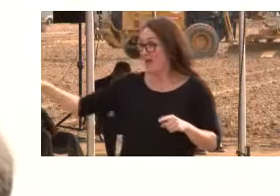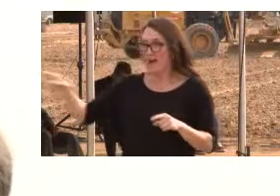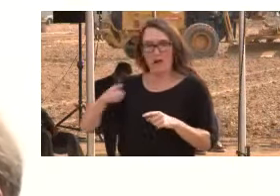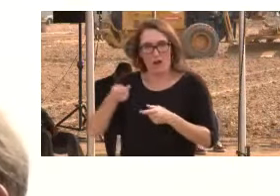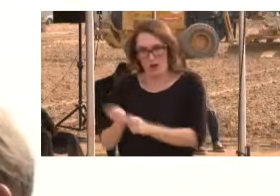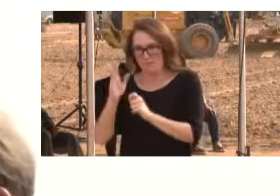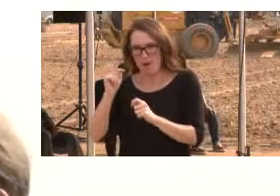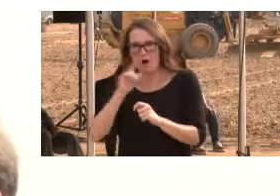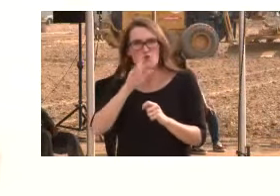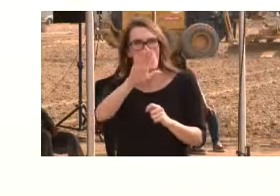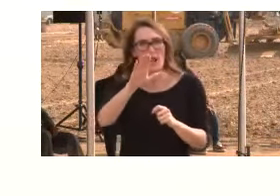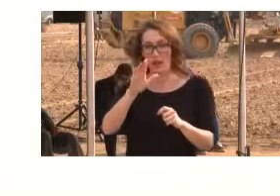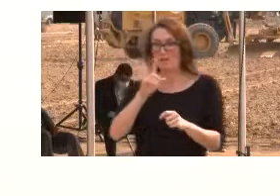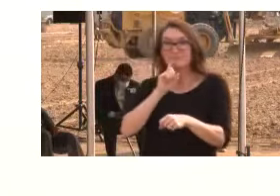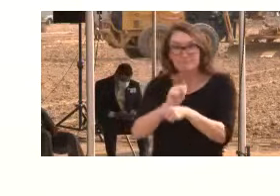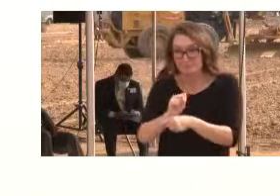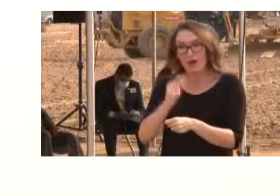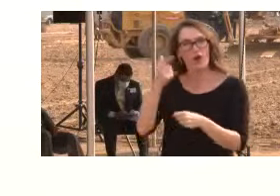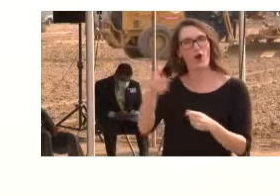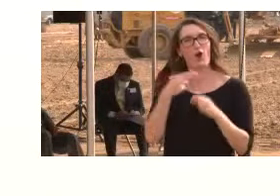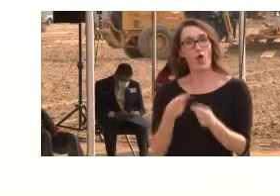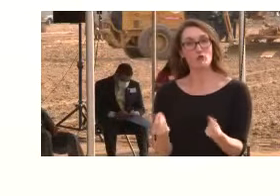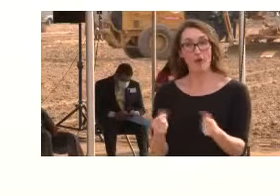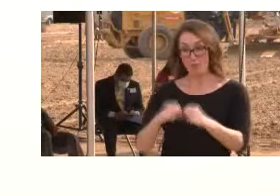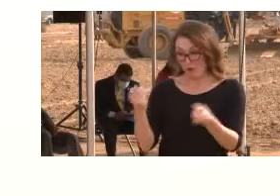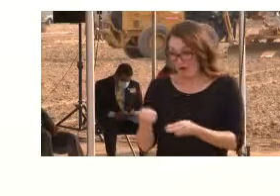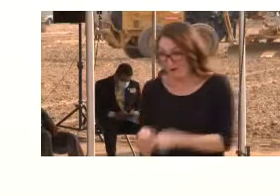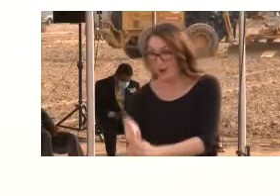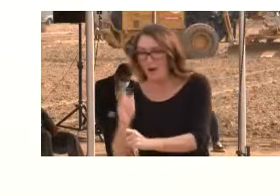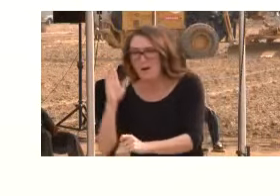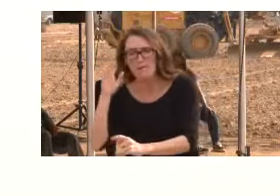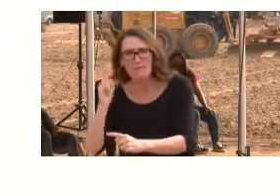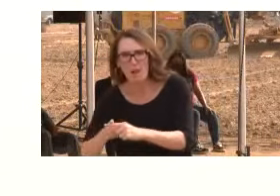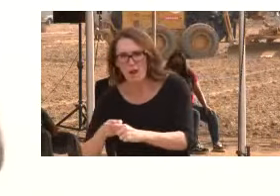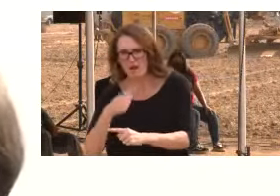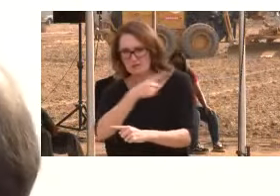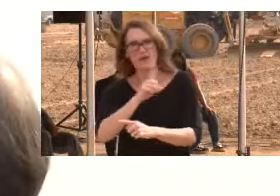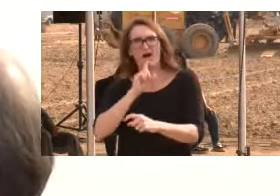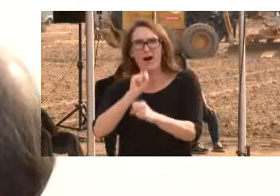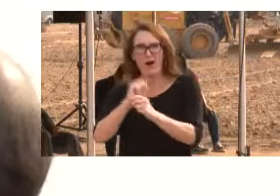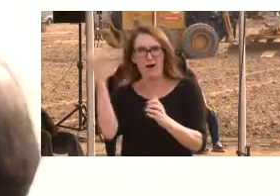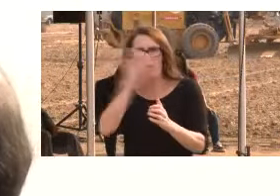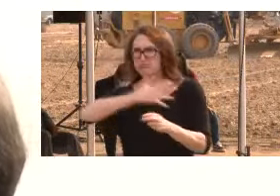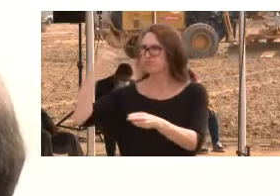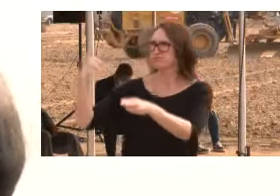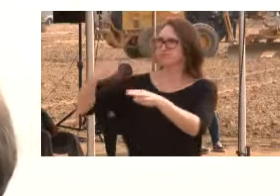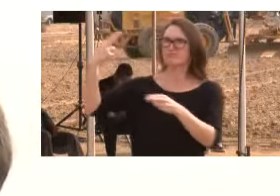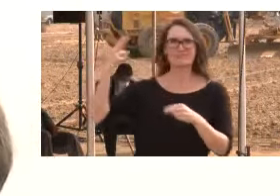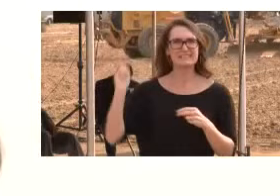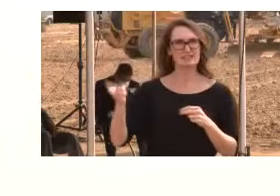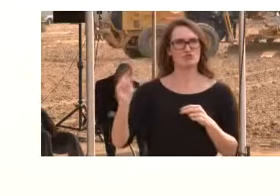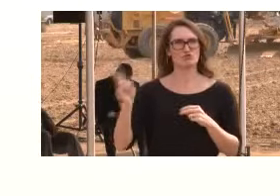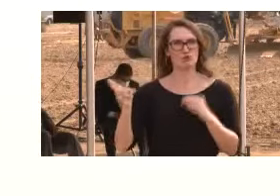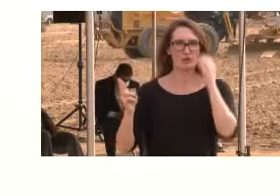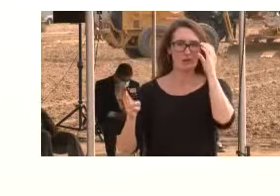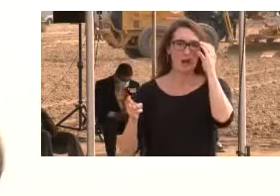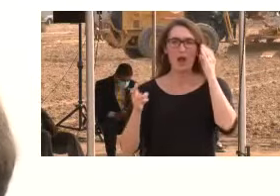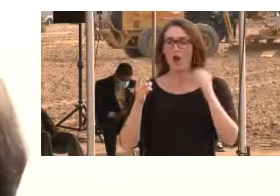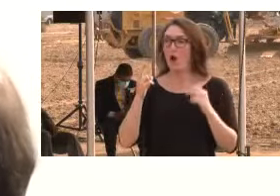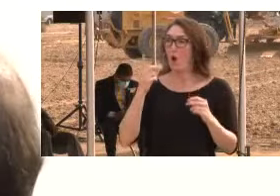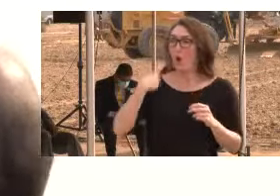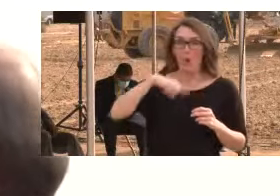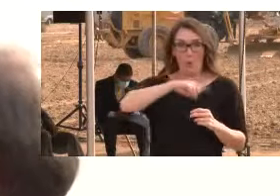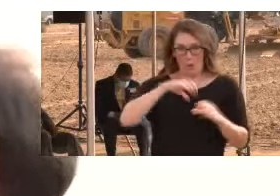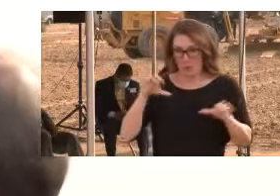But these breaches needed to be filled. These gaps need to be repaired. And we don't do this just because of the monetary value